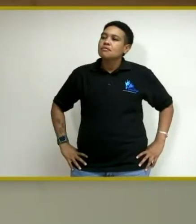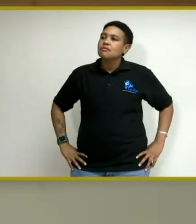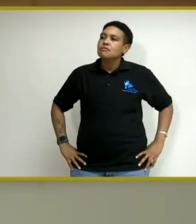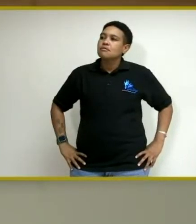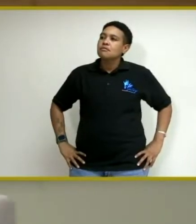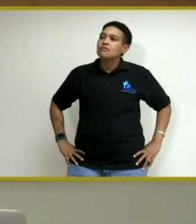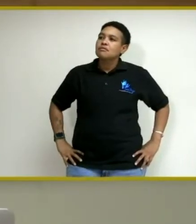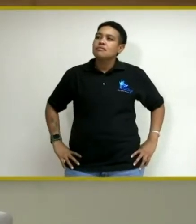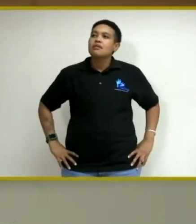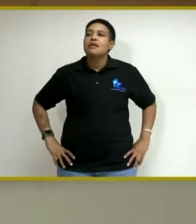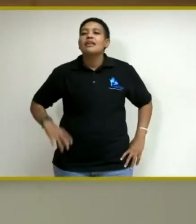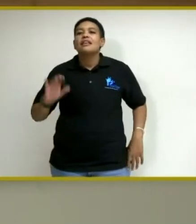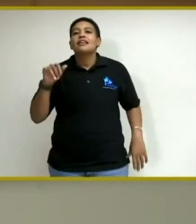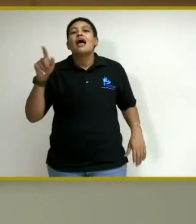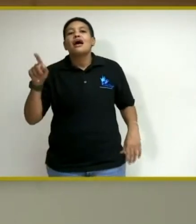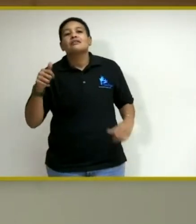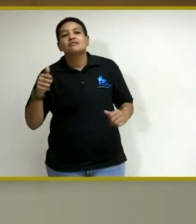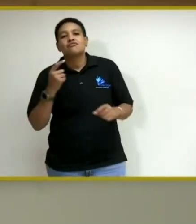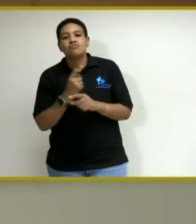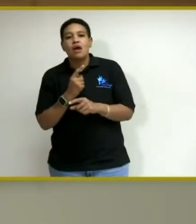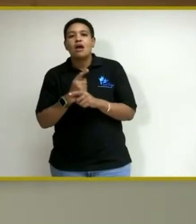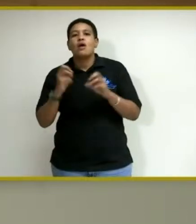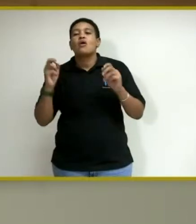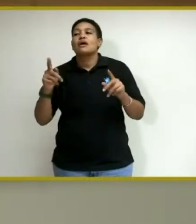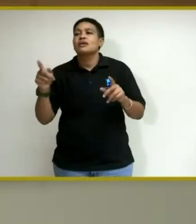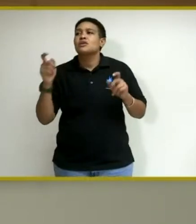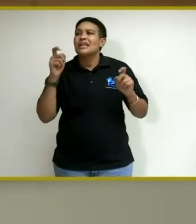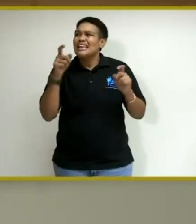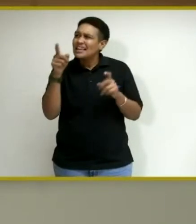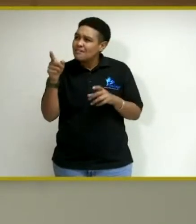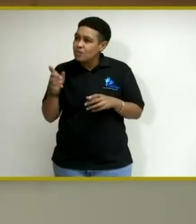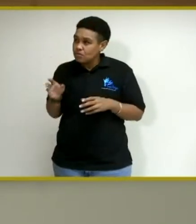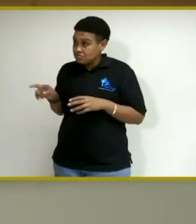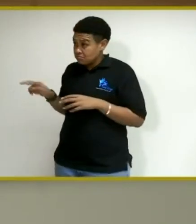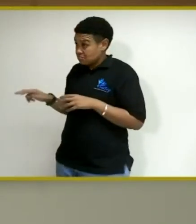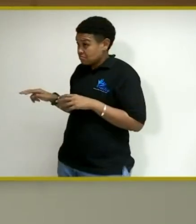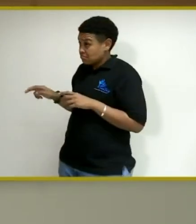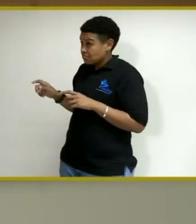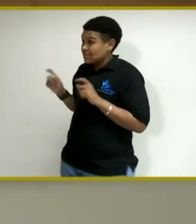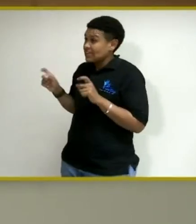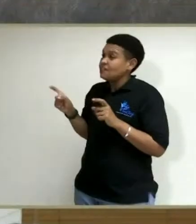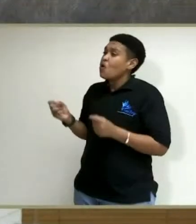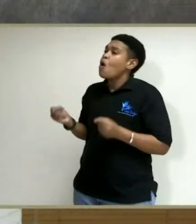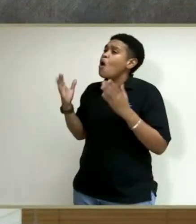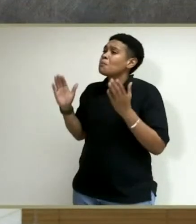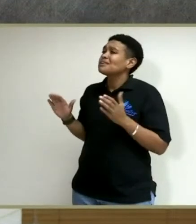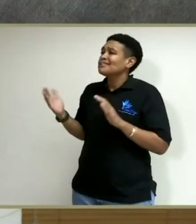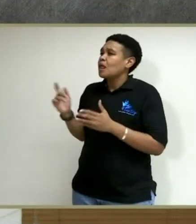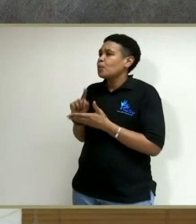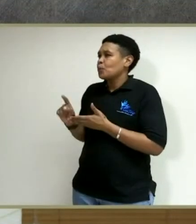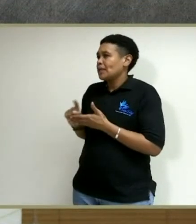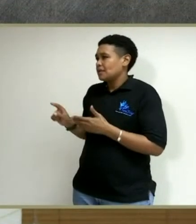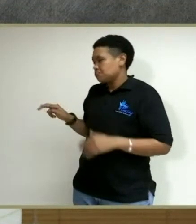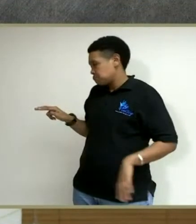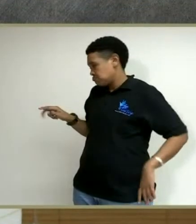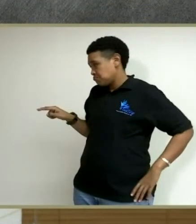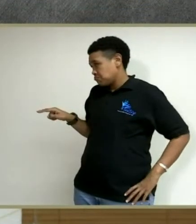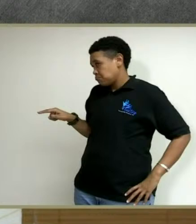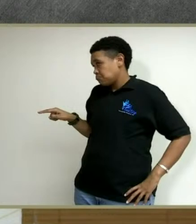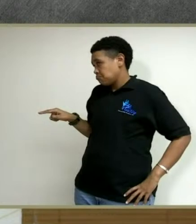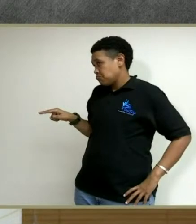Right. Okay. So this gives you the number of deaths by week of